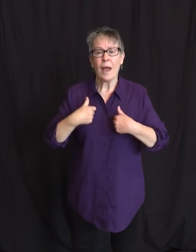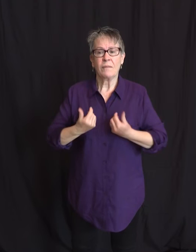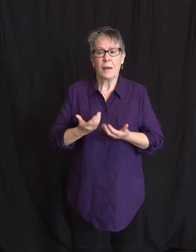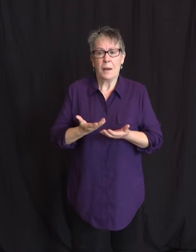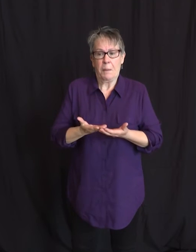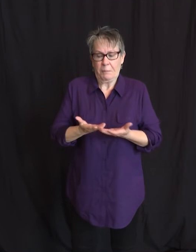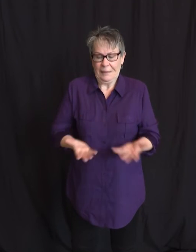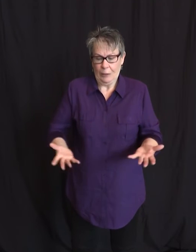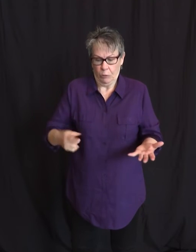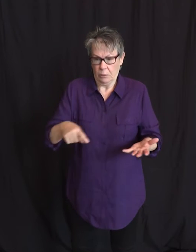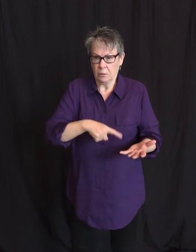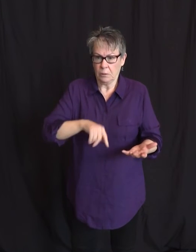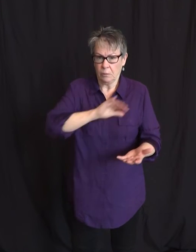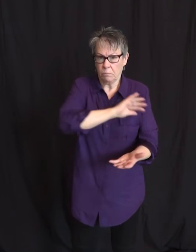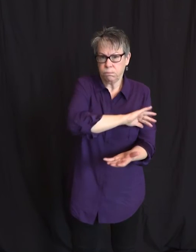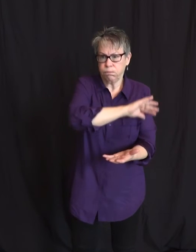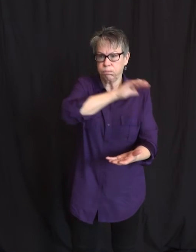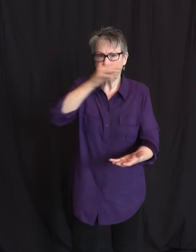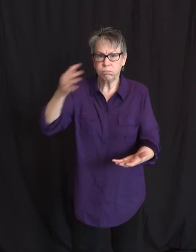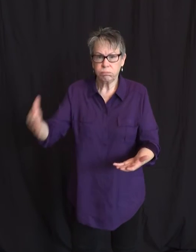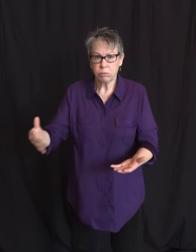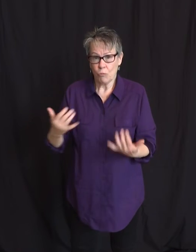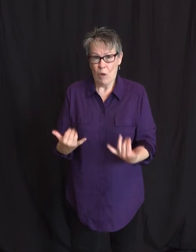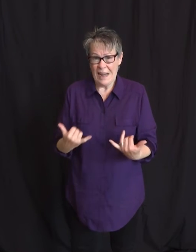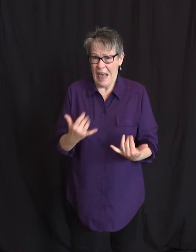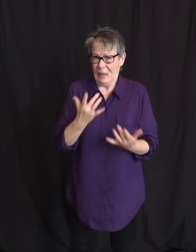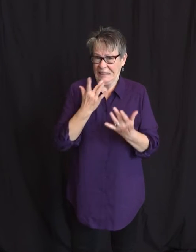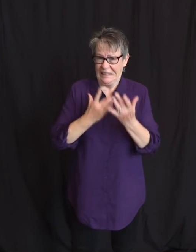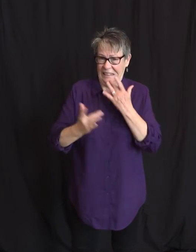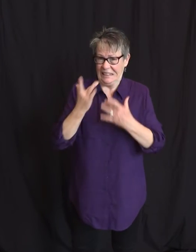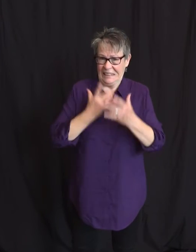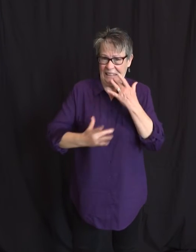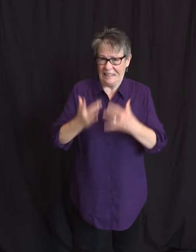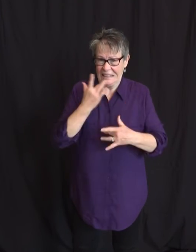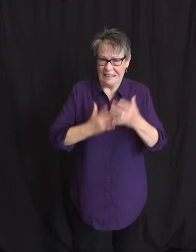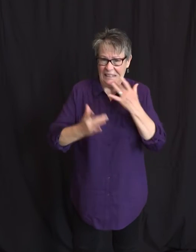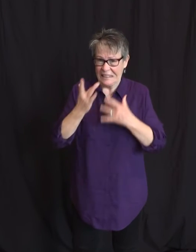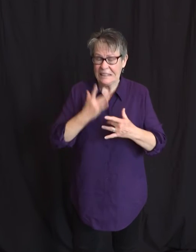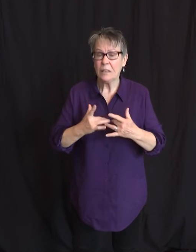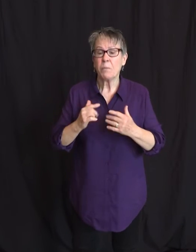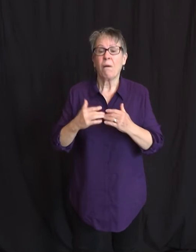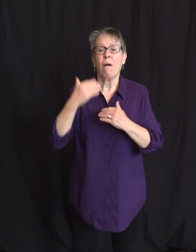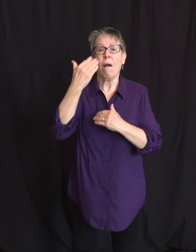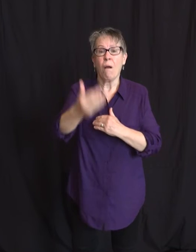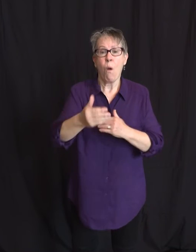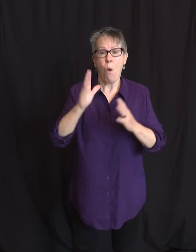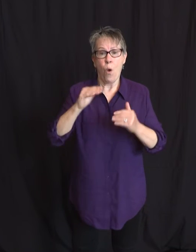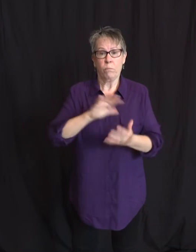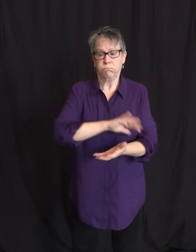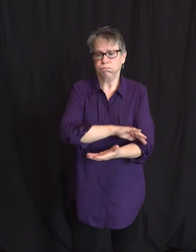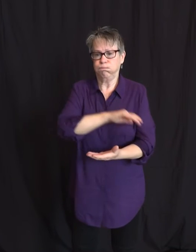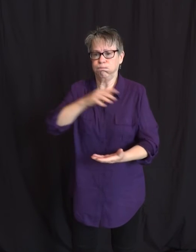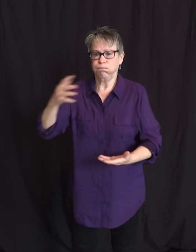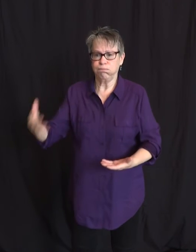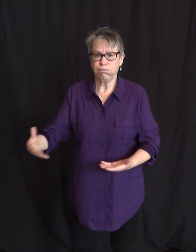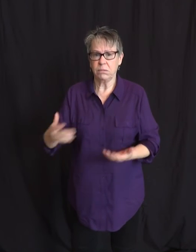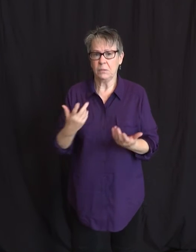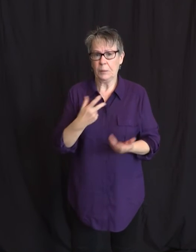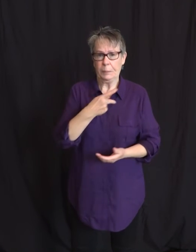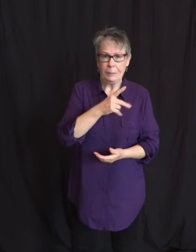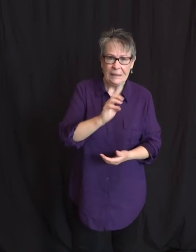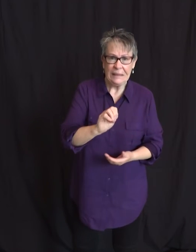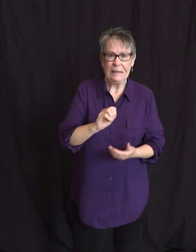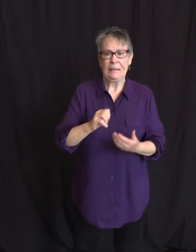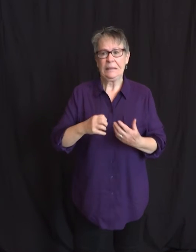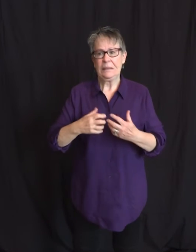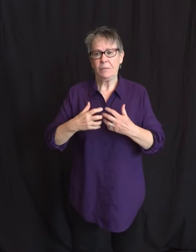testing, material itself, the reagents, the PPE, if it's a viral test for healthcare workers or others